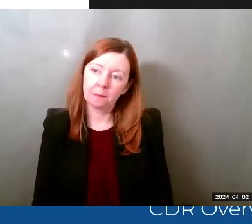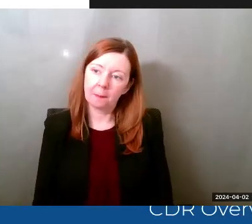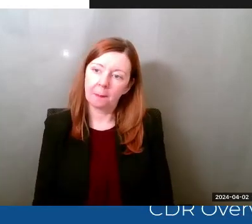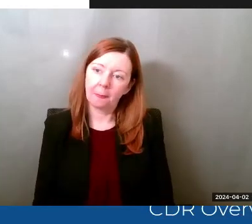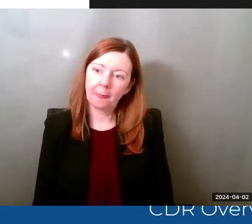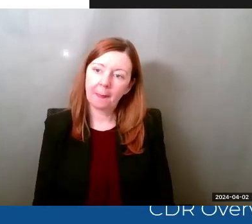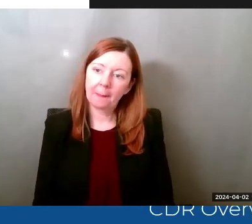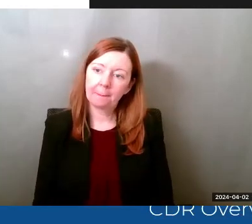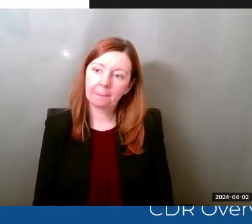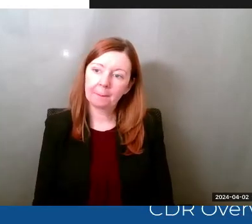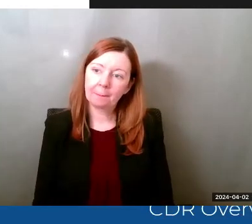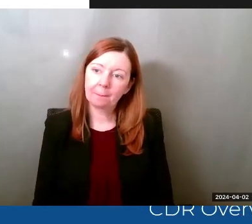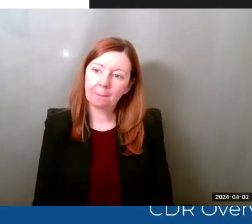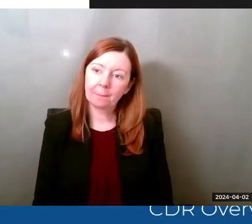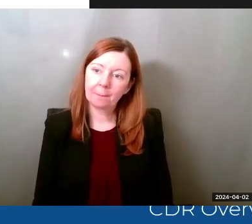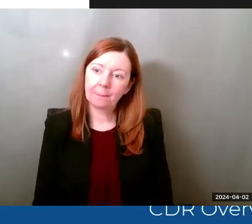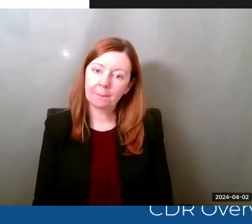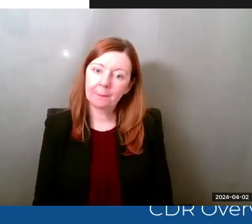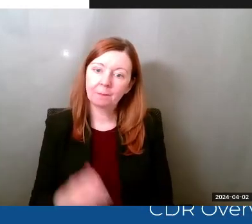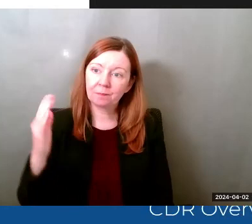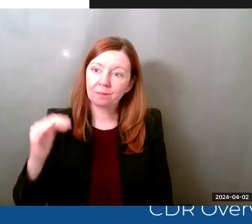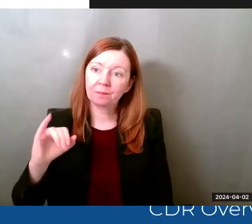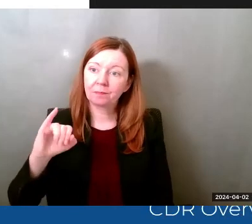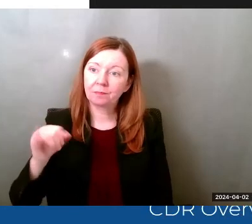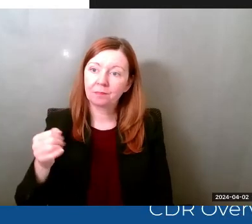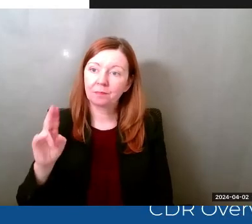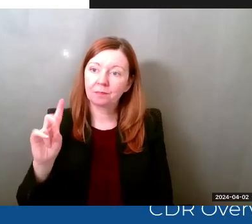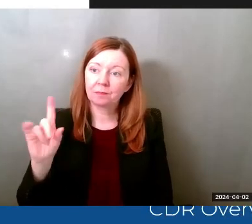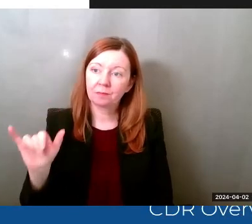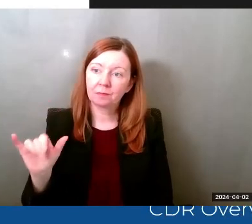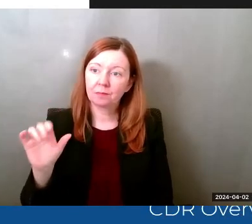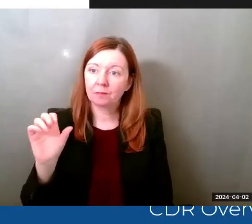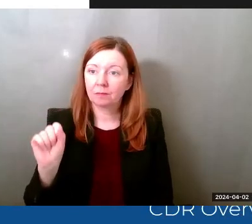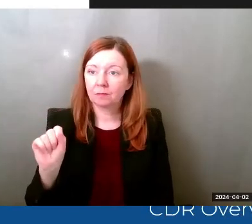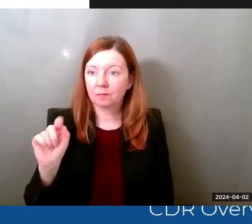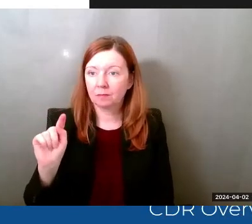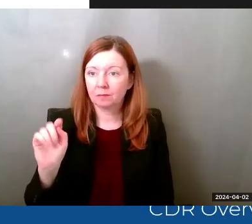comments. Move to Judy